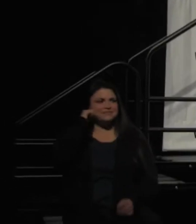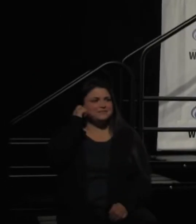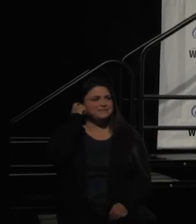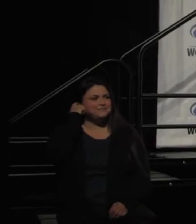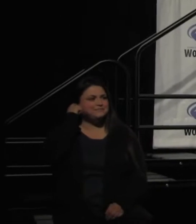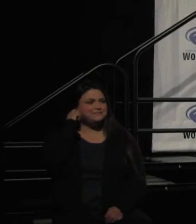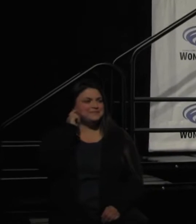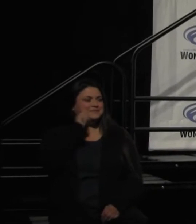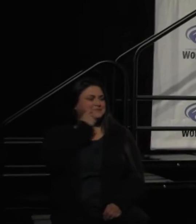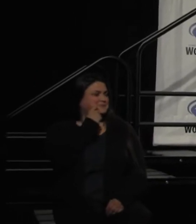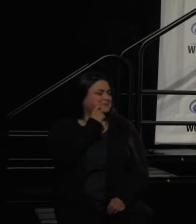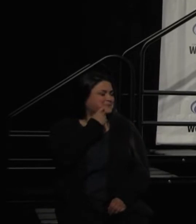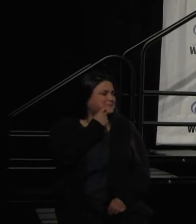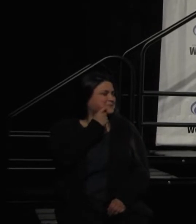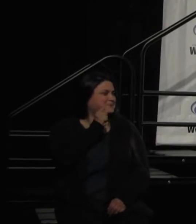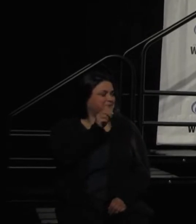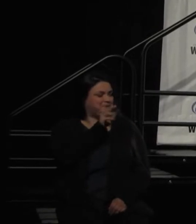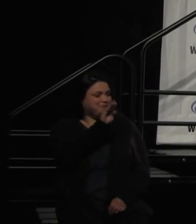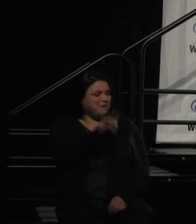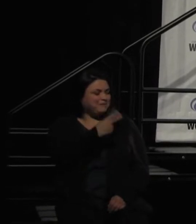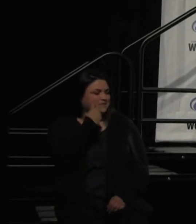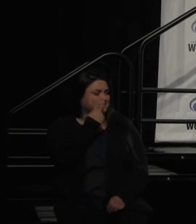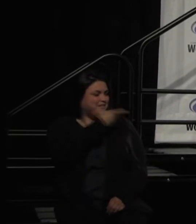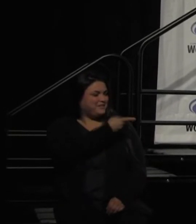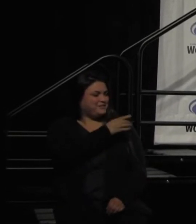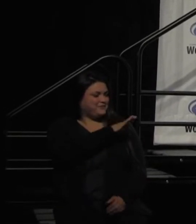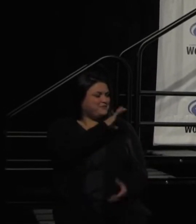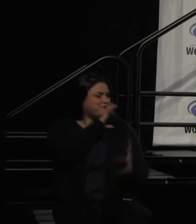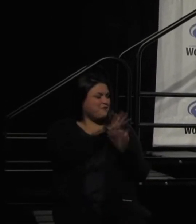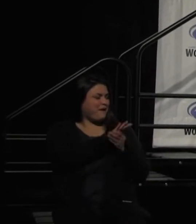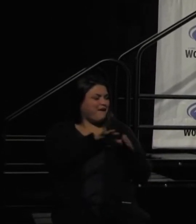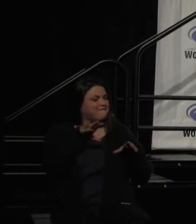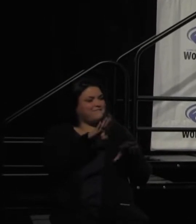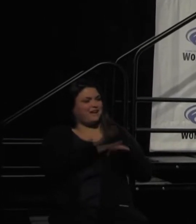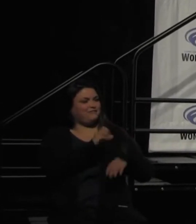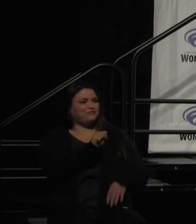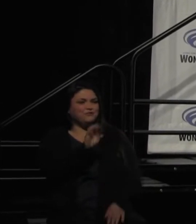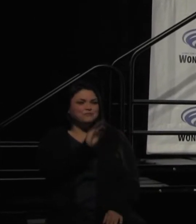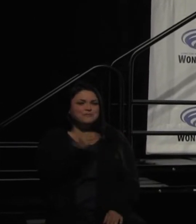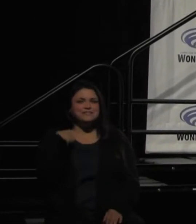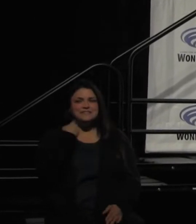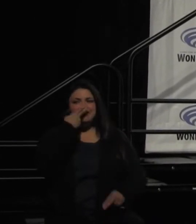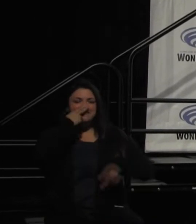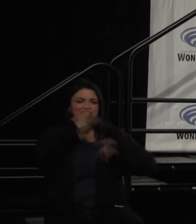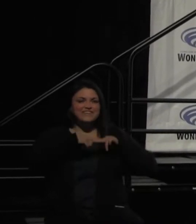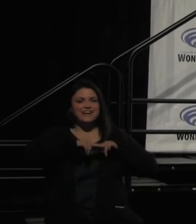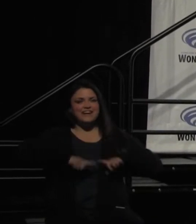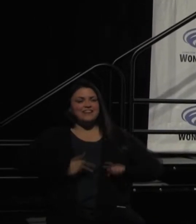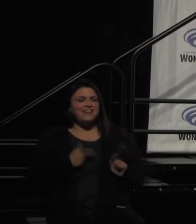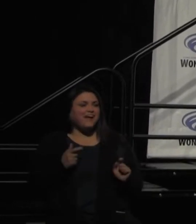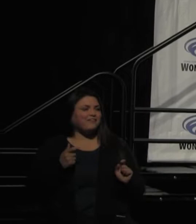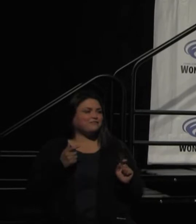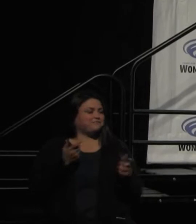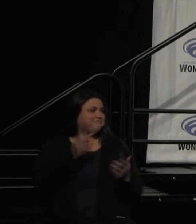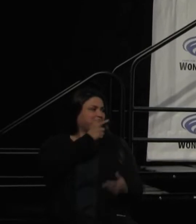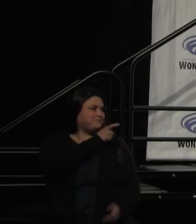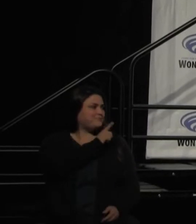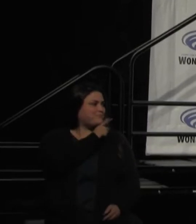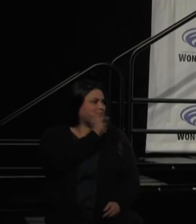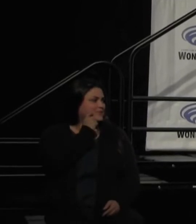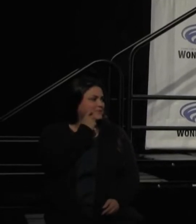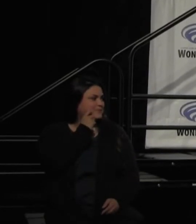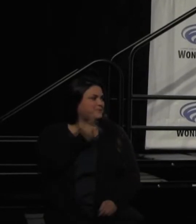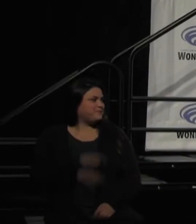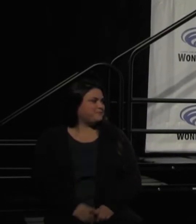It's so cool, Tommy, to see you and your wife so active on social media and just having a lot of fun with life and stuff. It's super cool, man. I